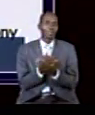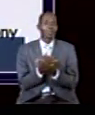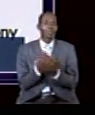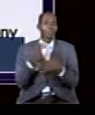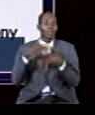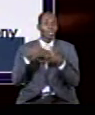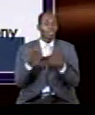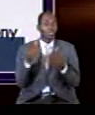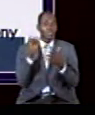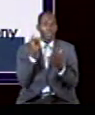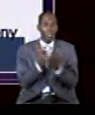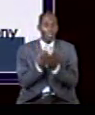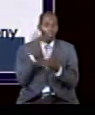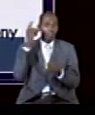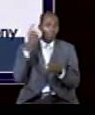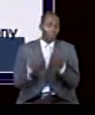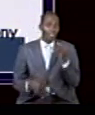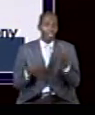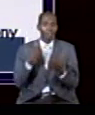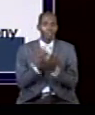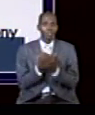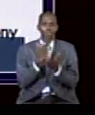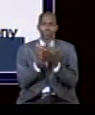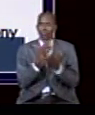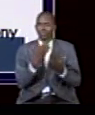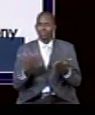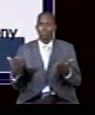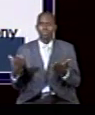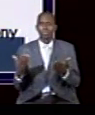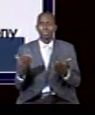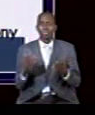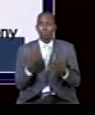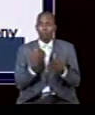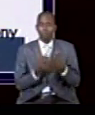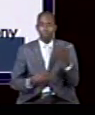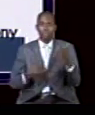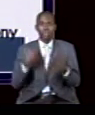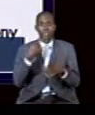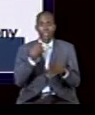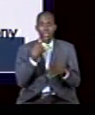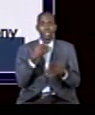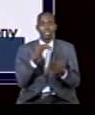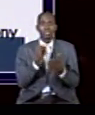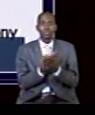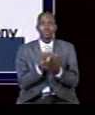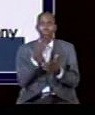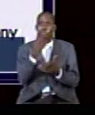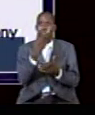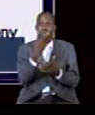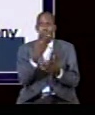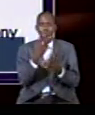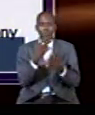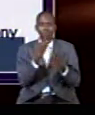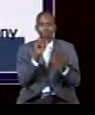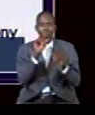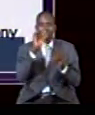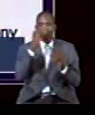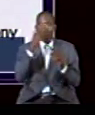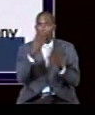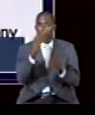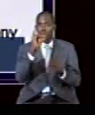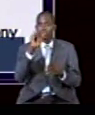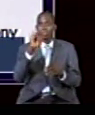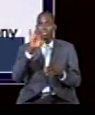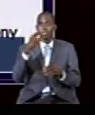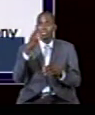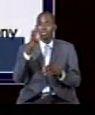that final amen, an object, according to him, 2 inches long, came out of the eyes. And since